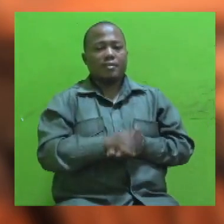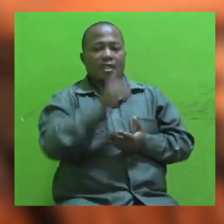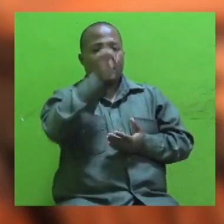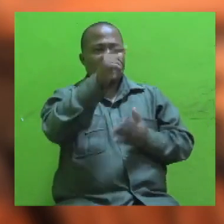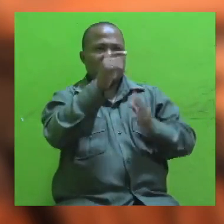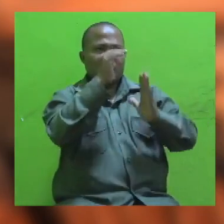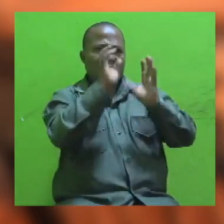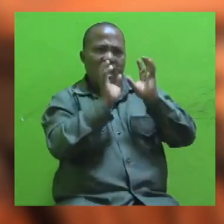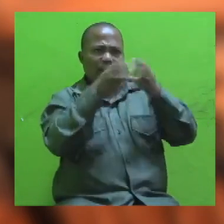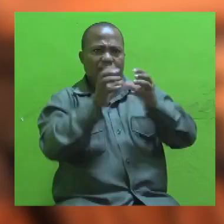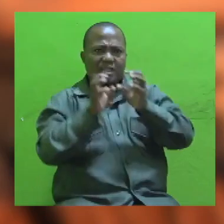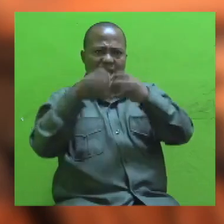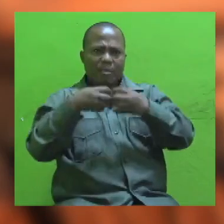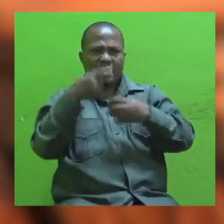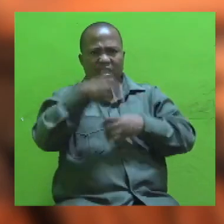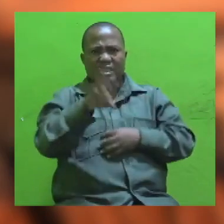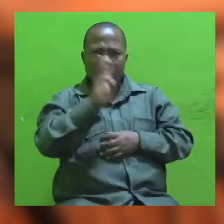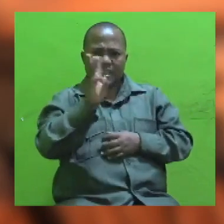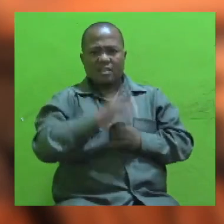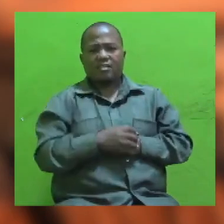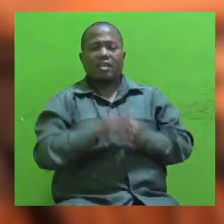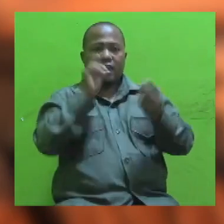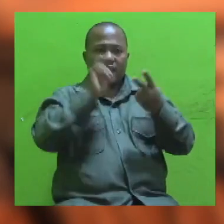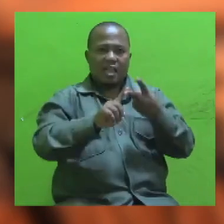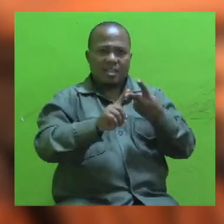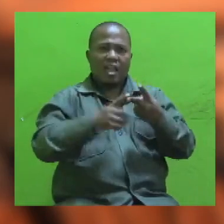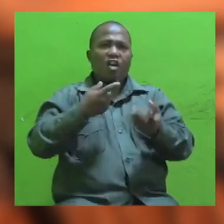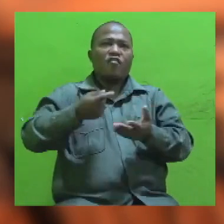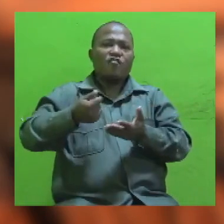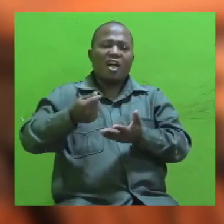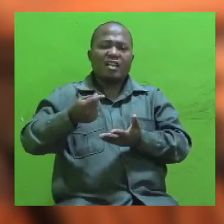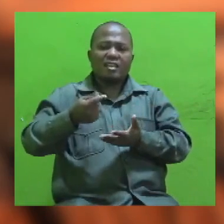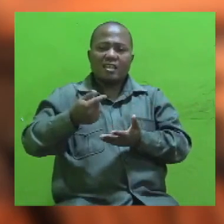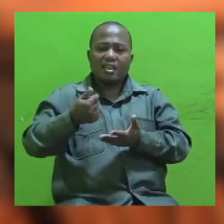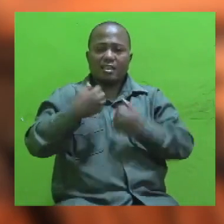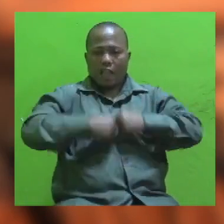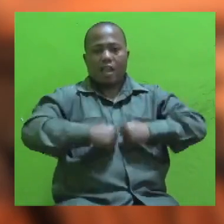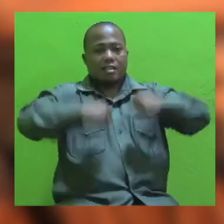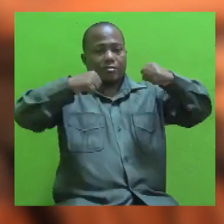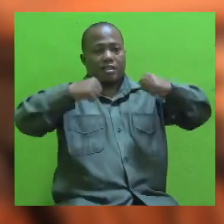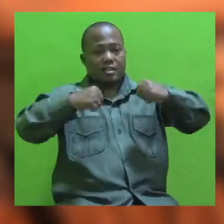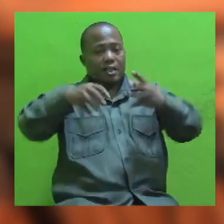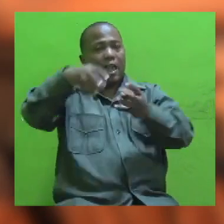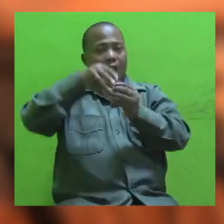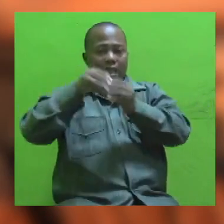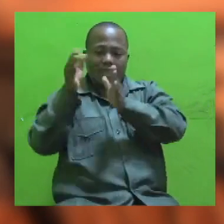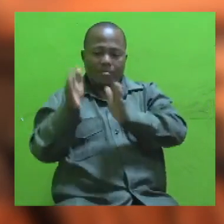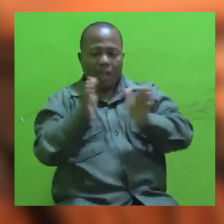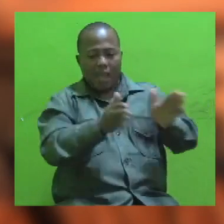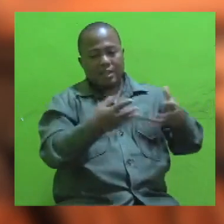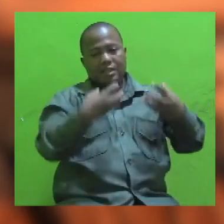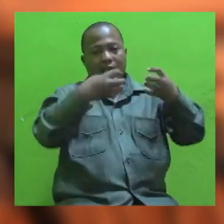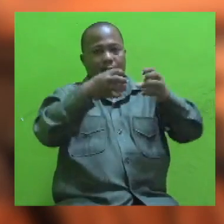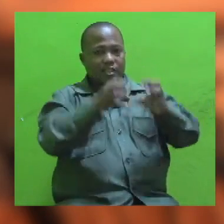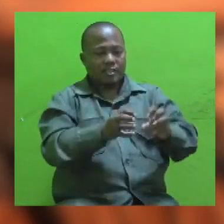Development Committees. The other one is called Finance, Administration and Planning Committee. Finance, Administration